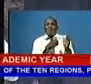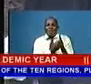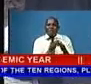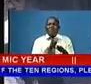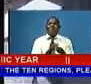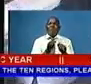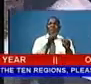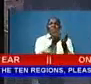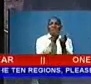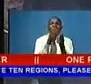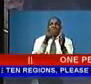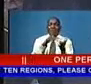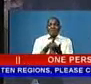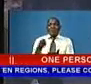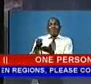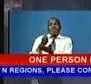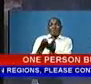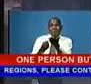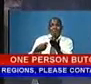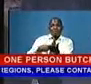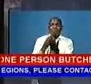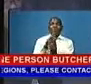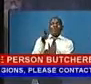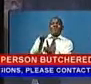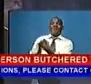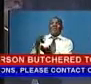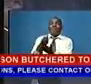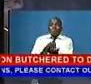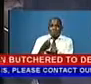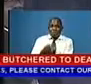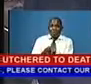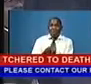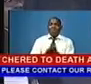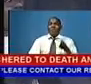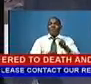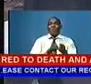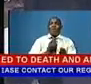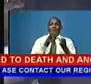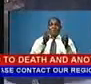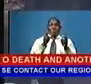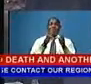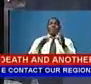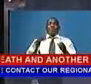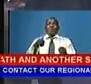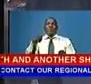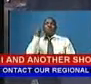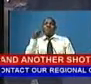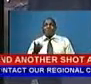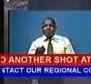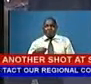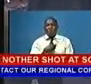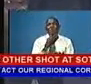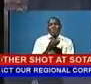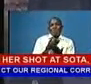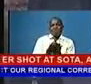of the recategorization, because the document that we're going to be tendered in support of our case has been refused now. That's all we